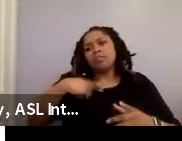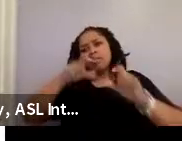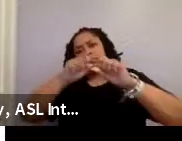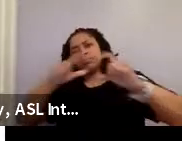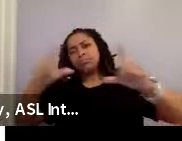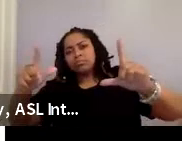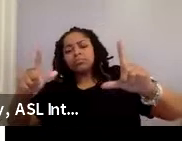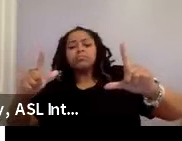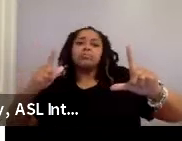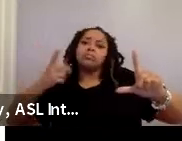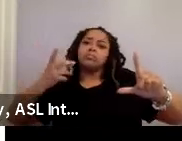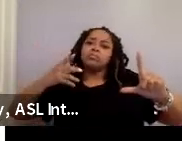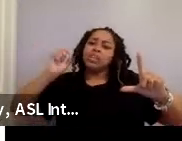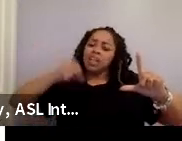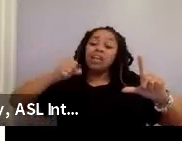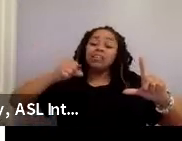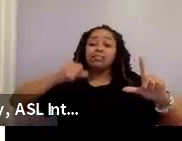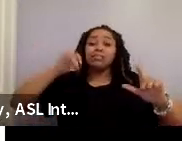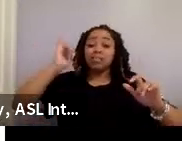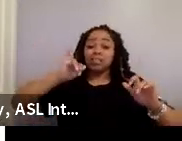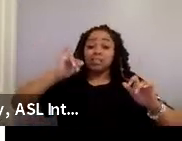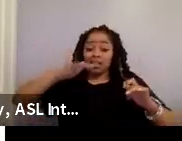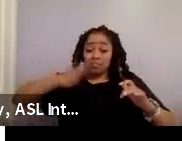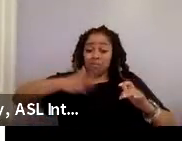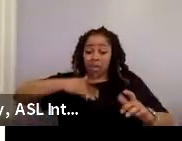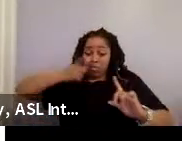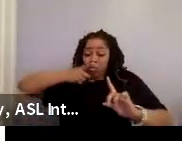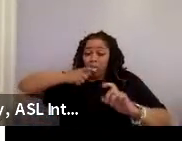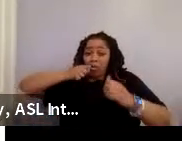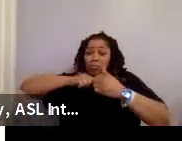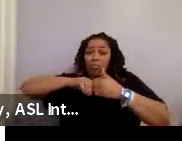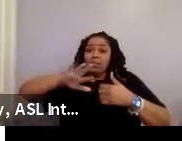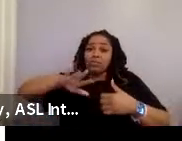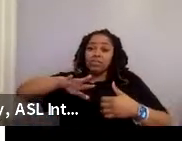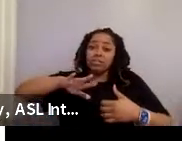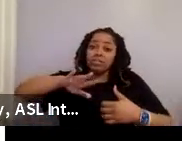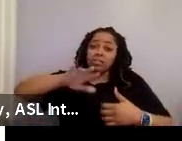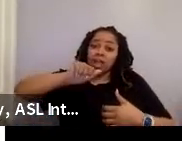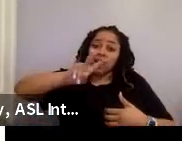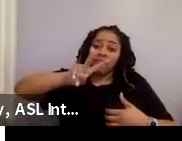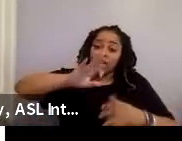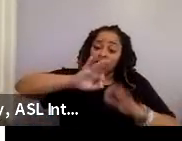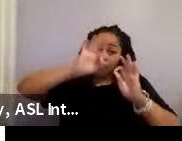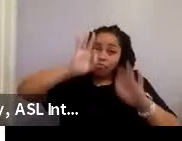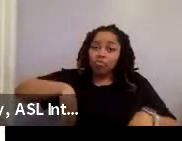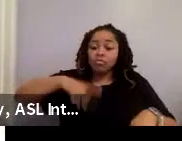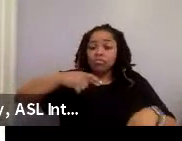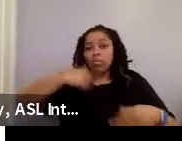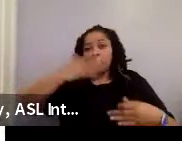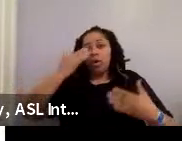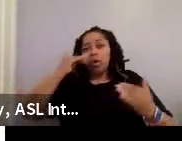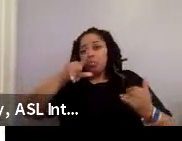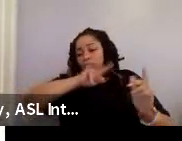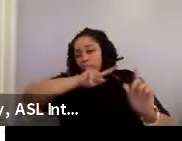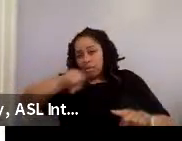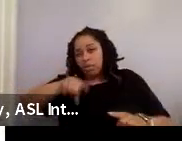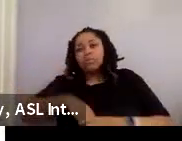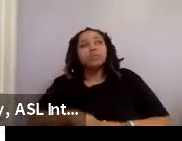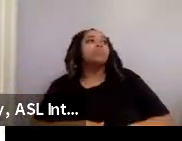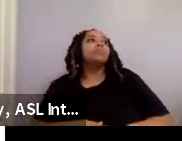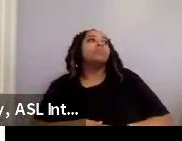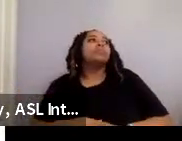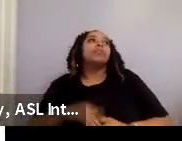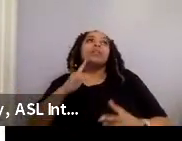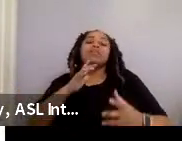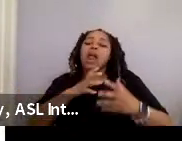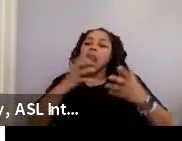screen, yes, that was kind of my point with the AV forums, which we're hoping you'll attend. There's